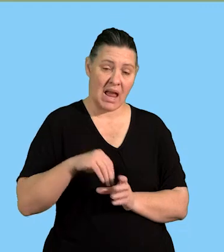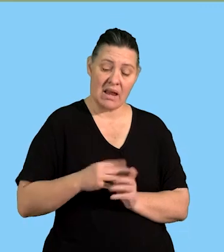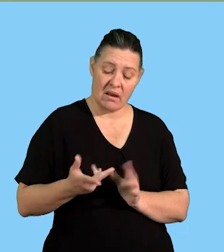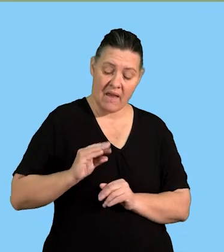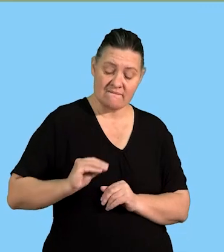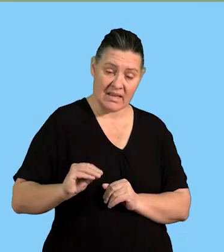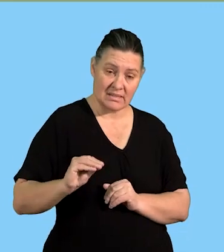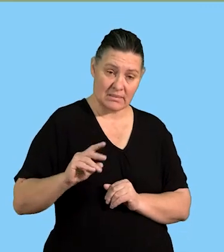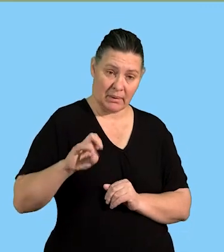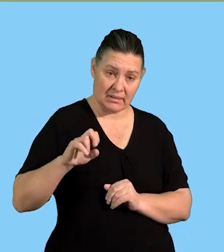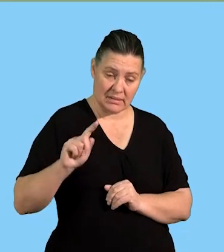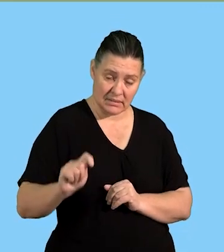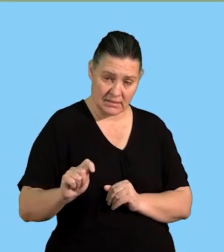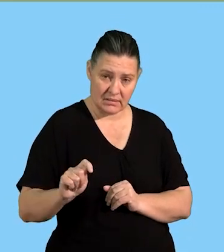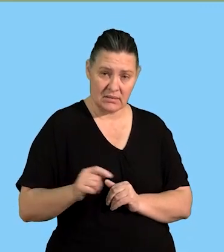investment